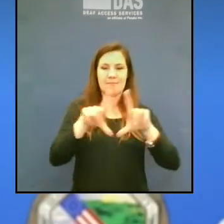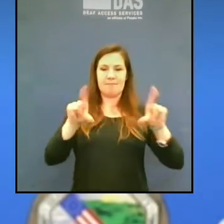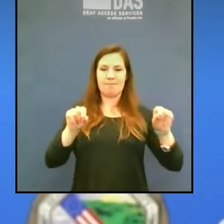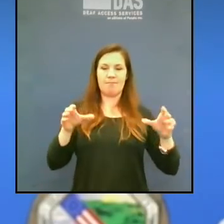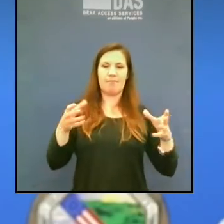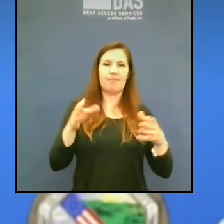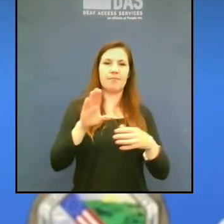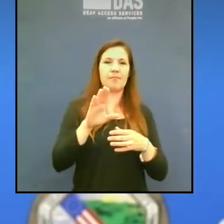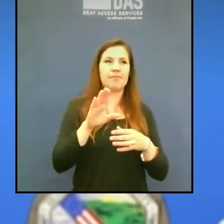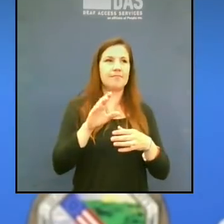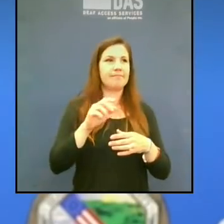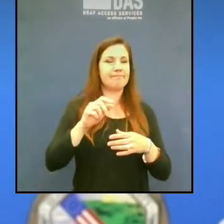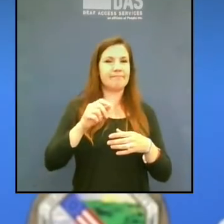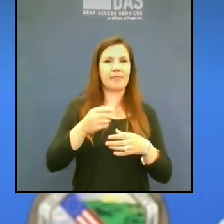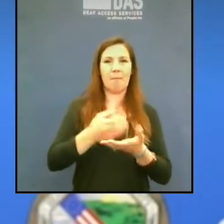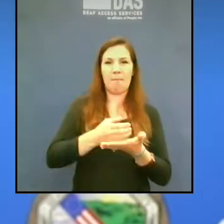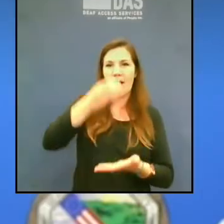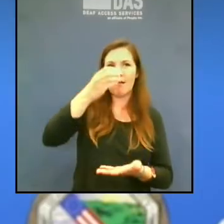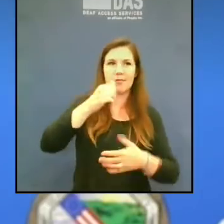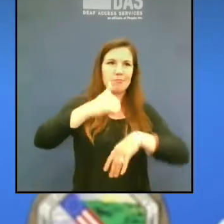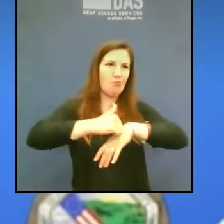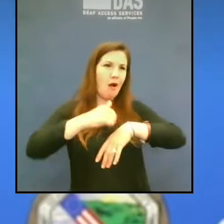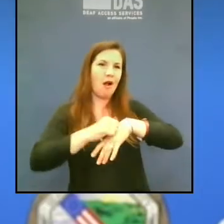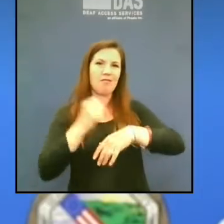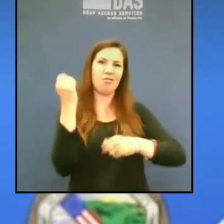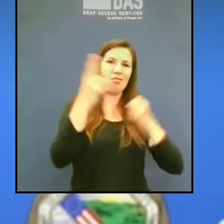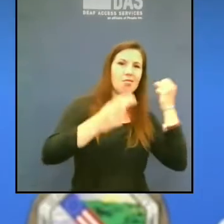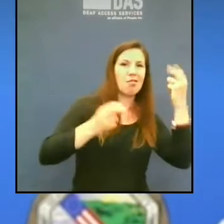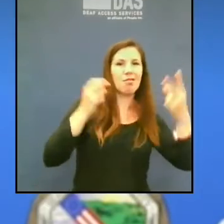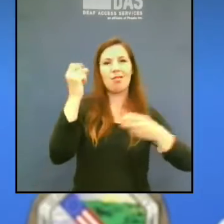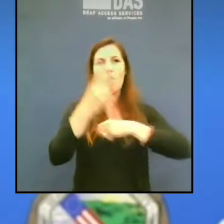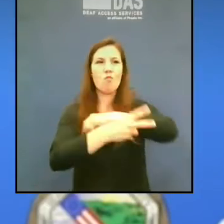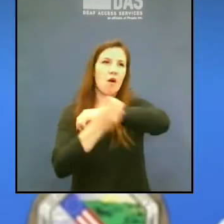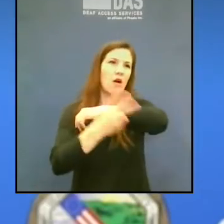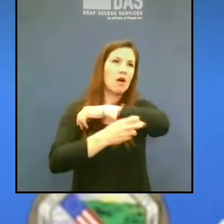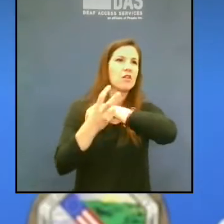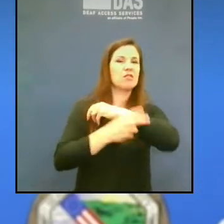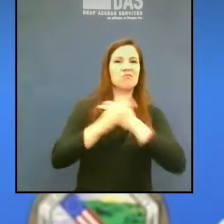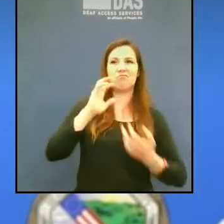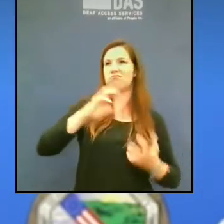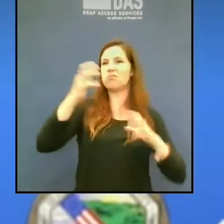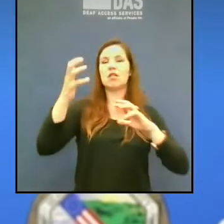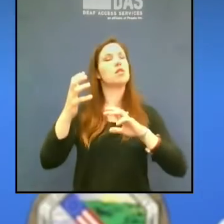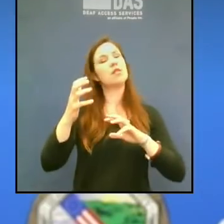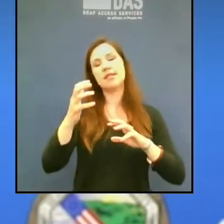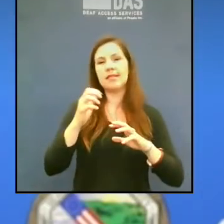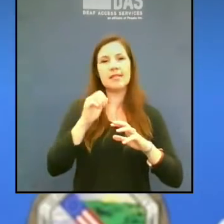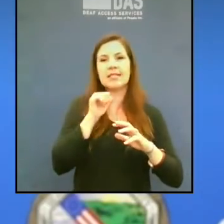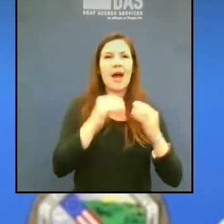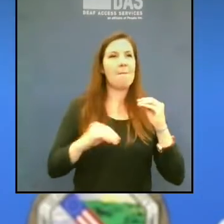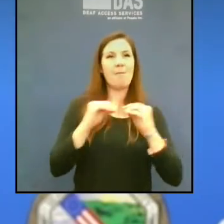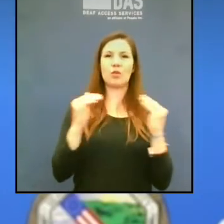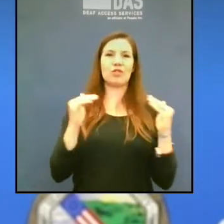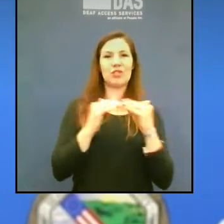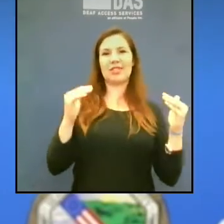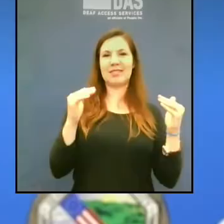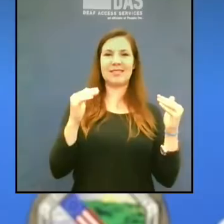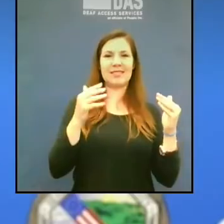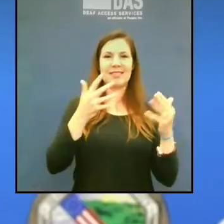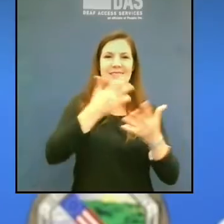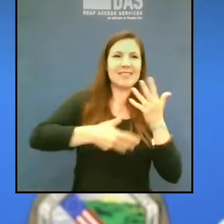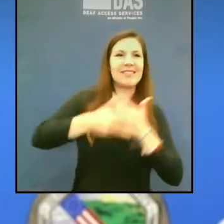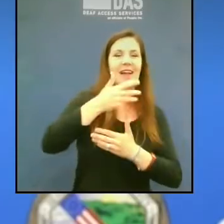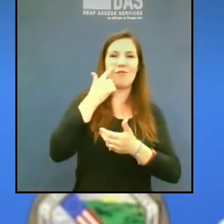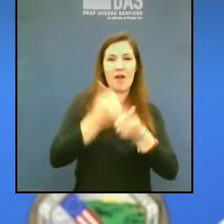and bottles and rocks and looting and rioting. That does not create a more just society for all. It